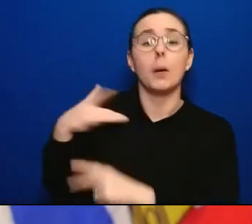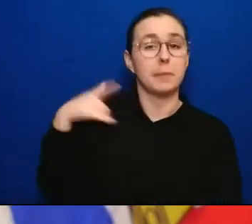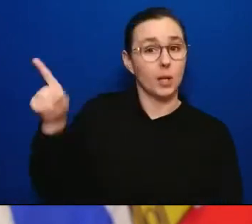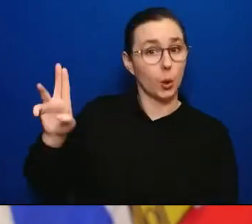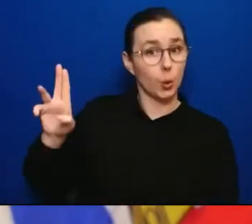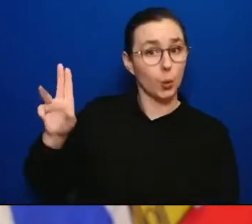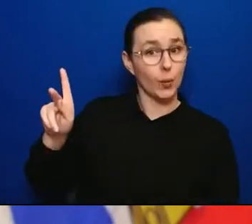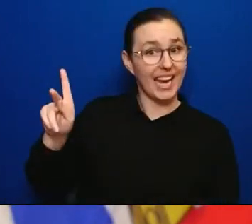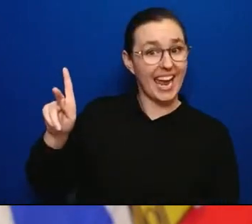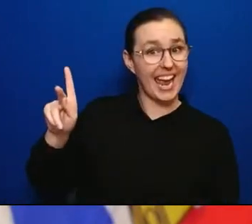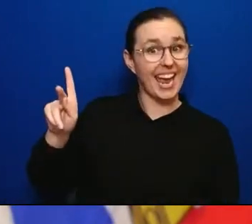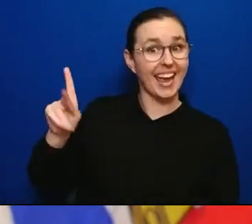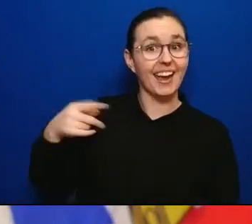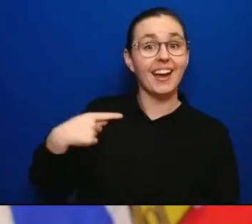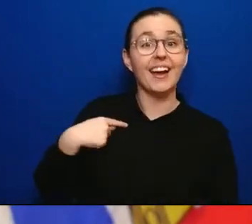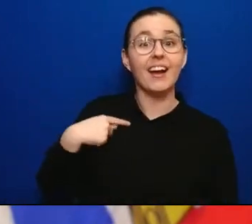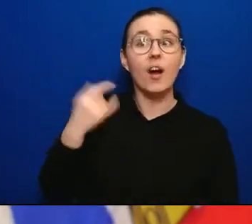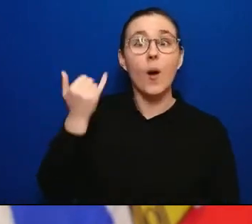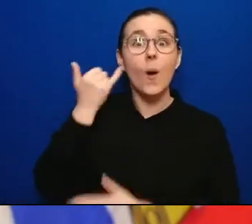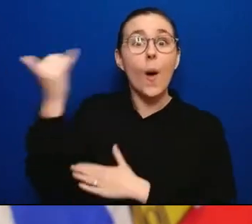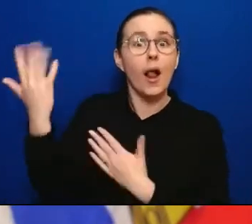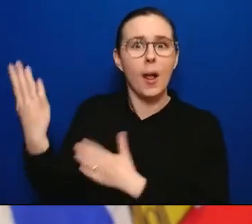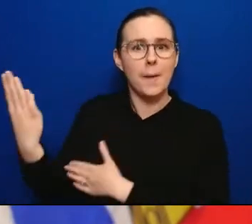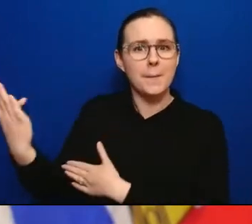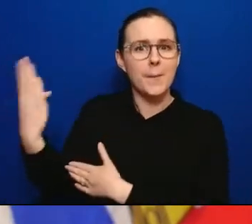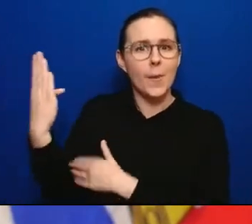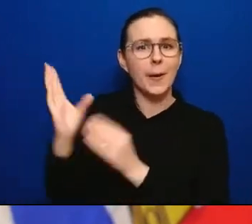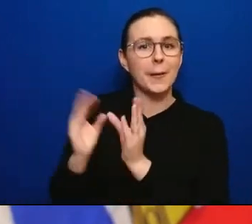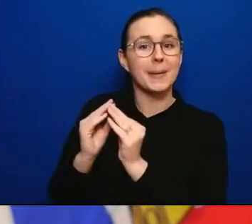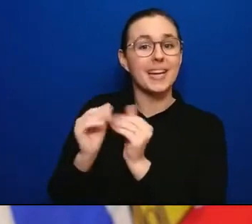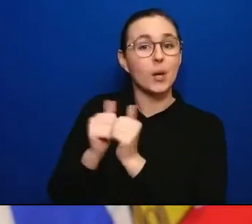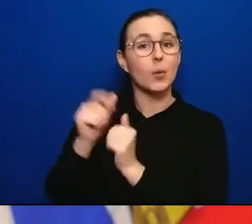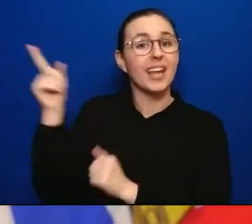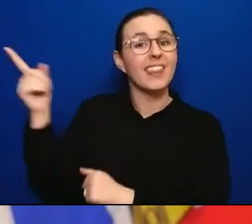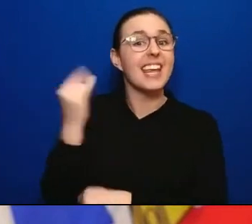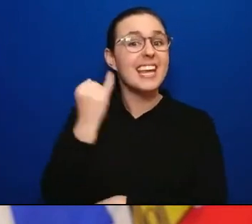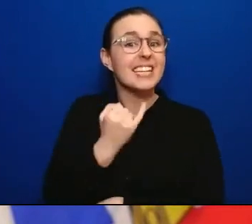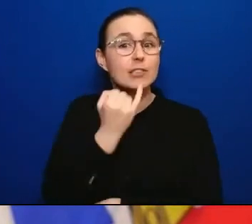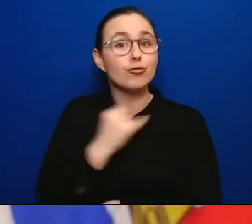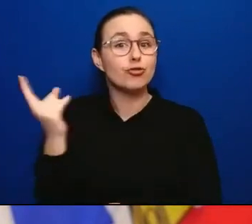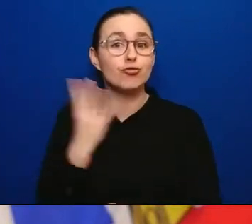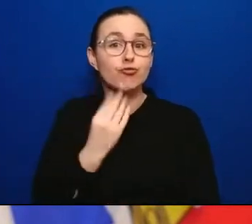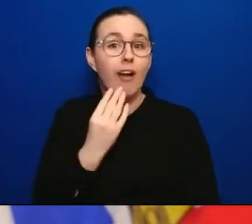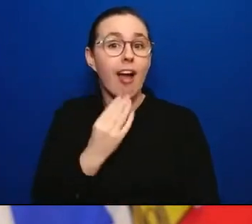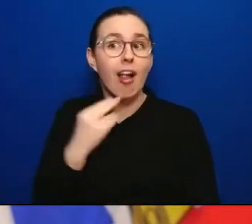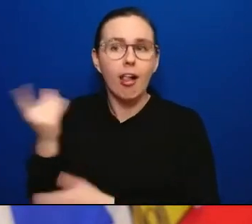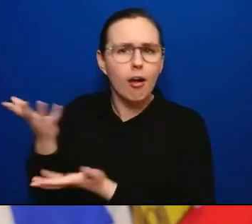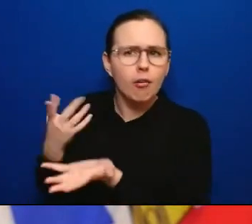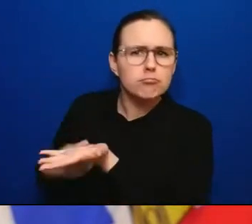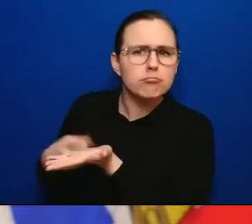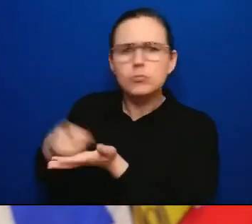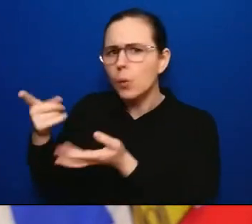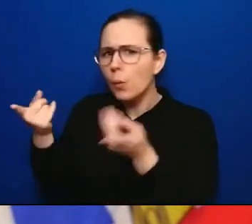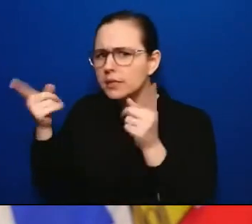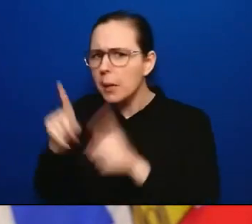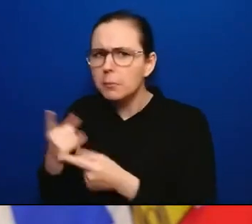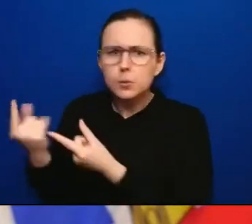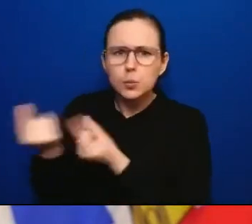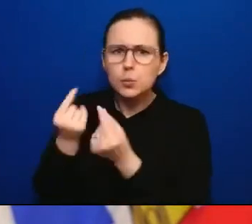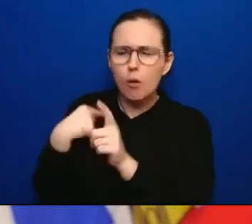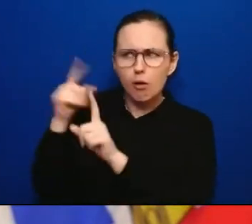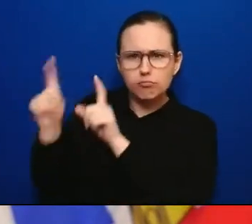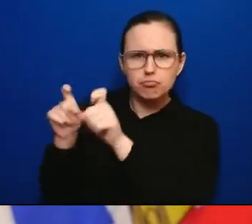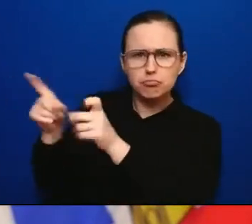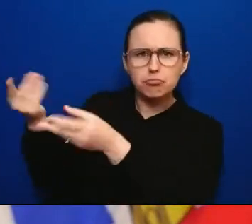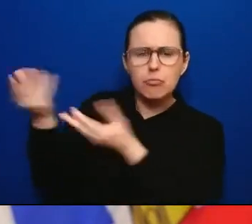UK. I was on a call early this morning with Israel about discussing what's happening with their pandemic and what are